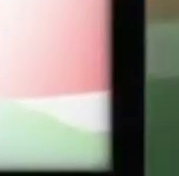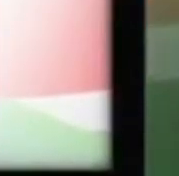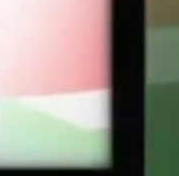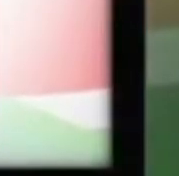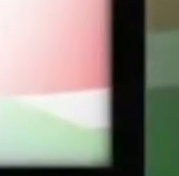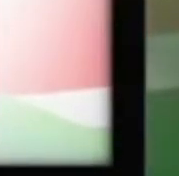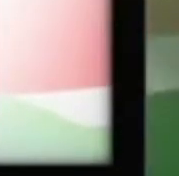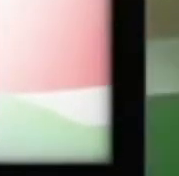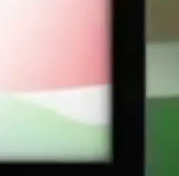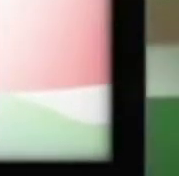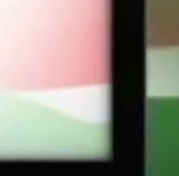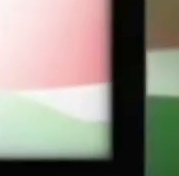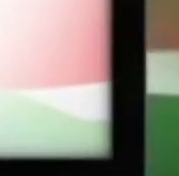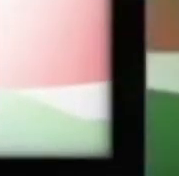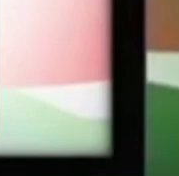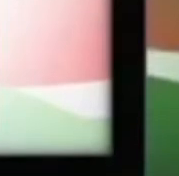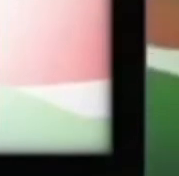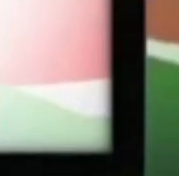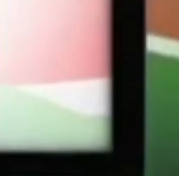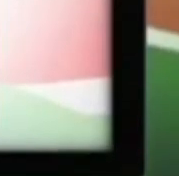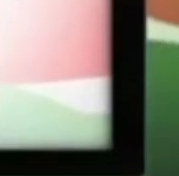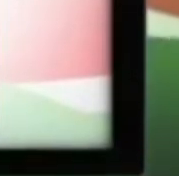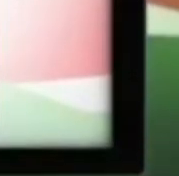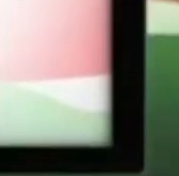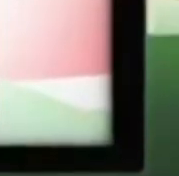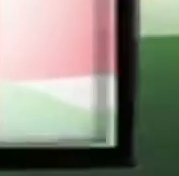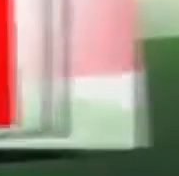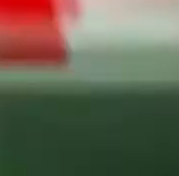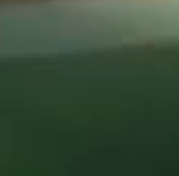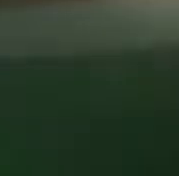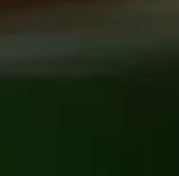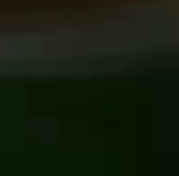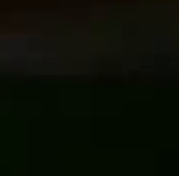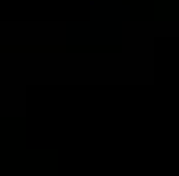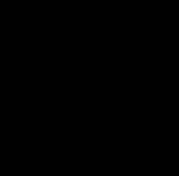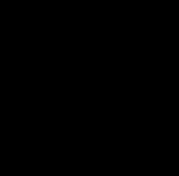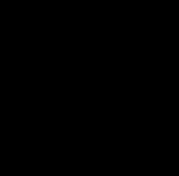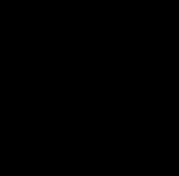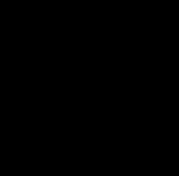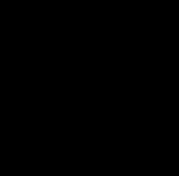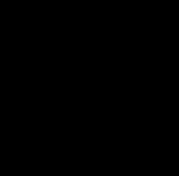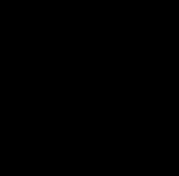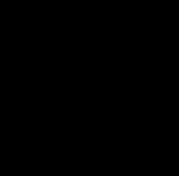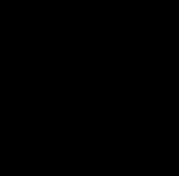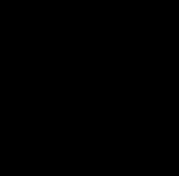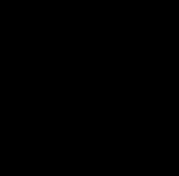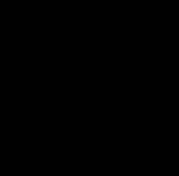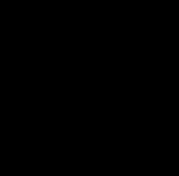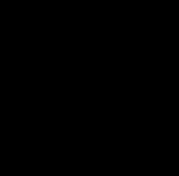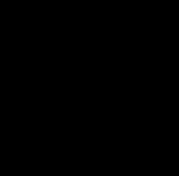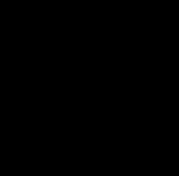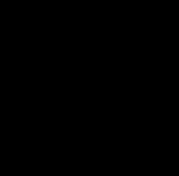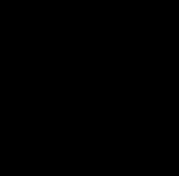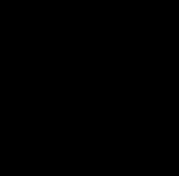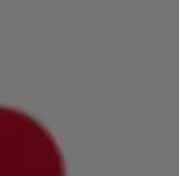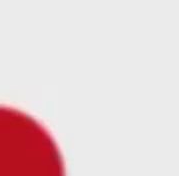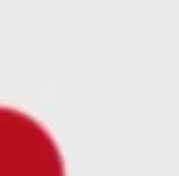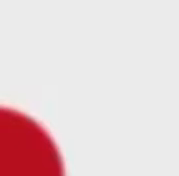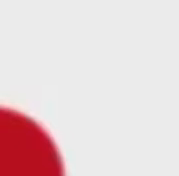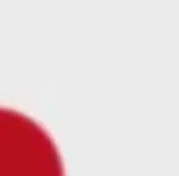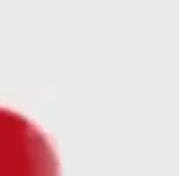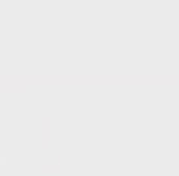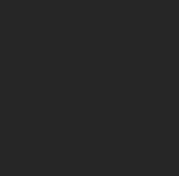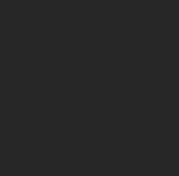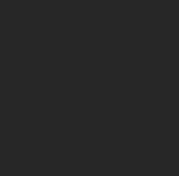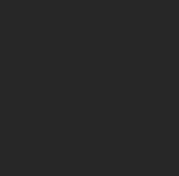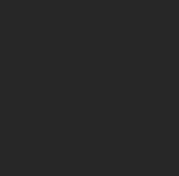and radio and social media platforms at Apostle John Kemani William,